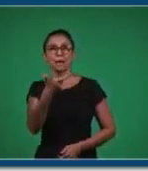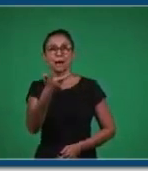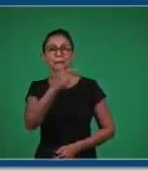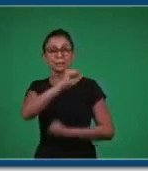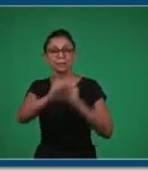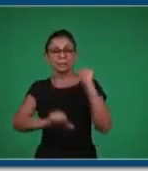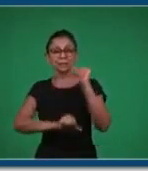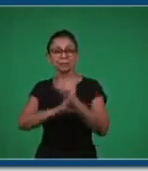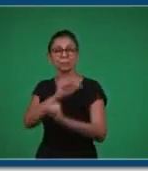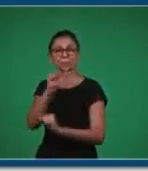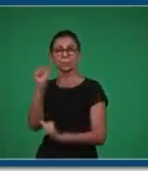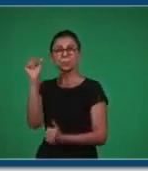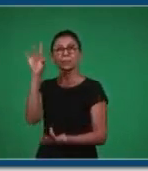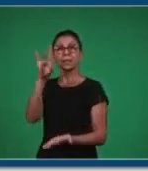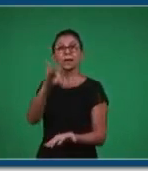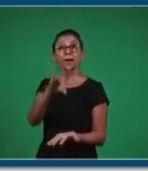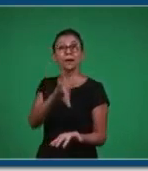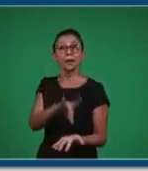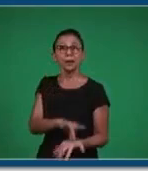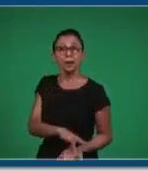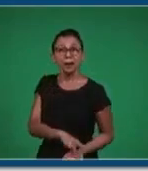became a life,